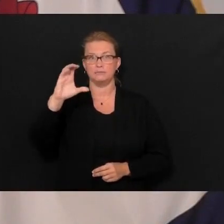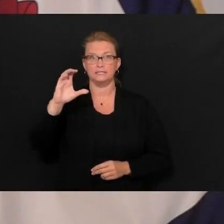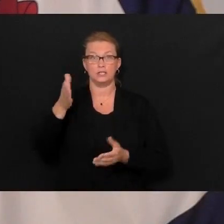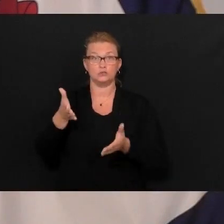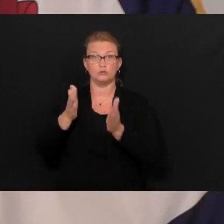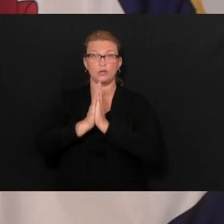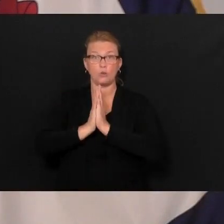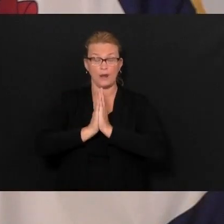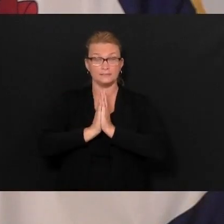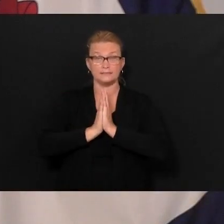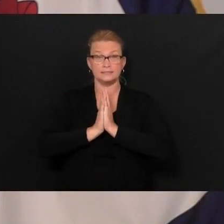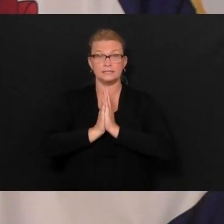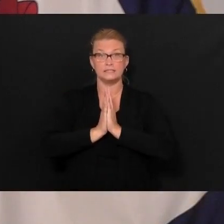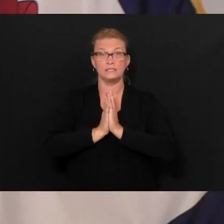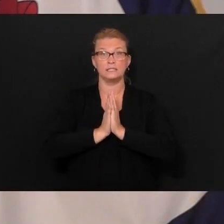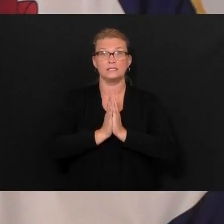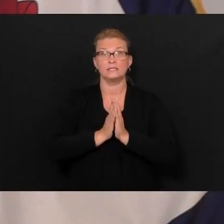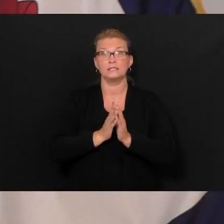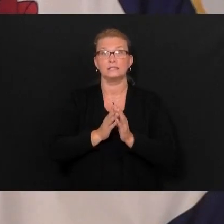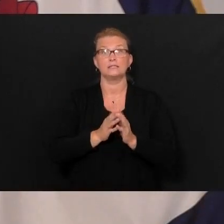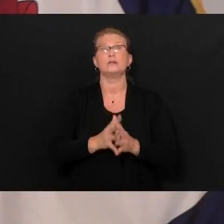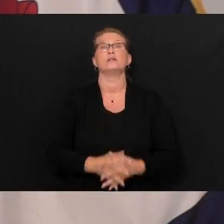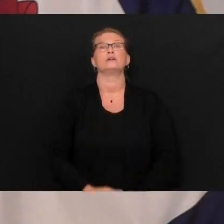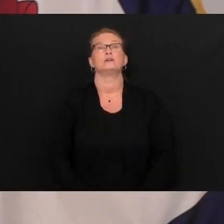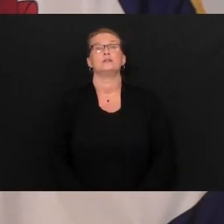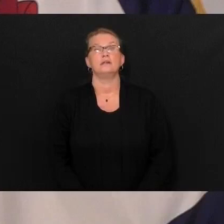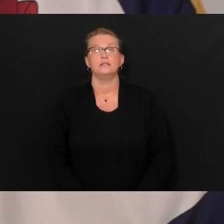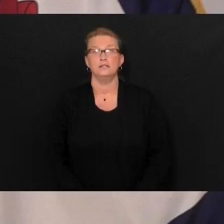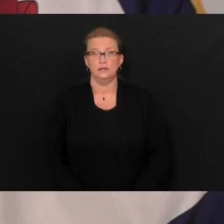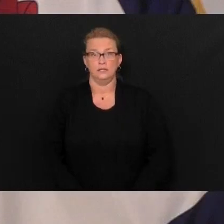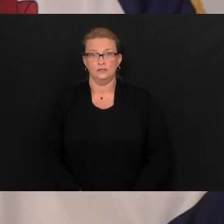request, as far as a field hospital.